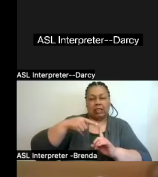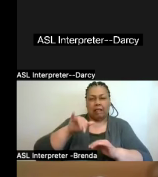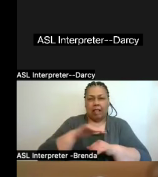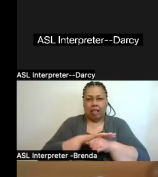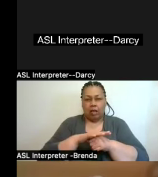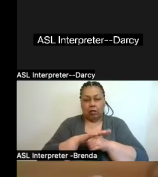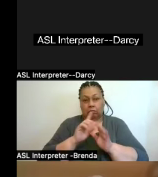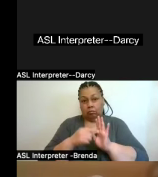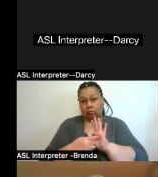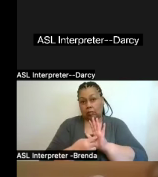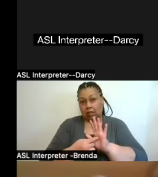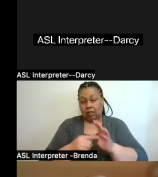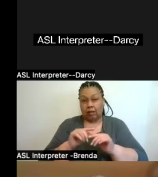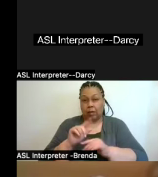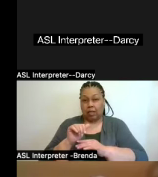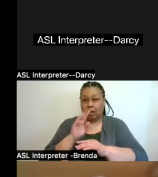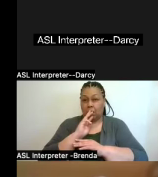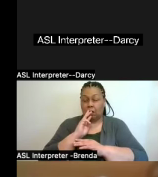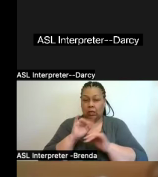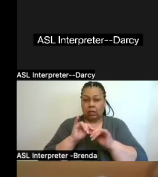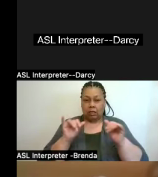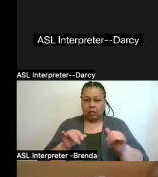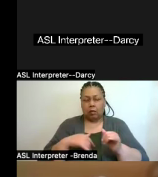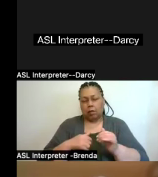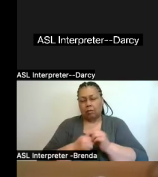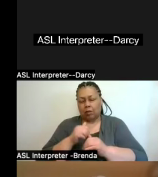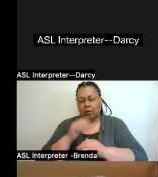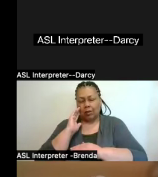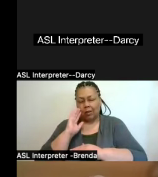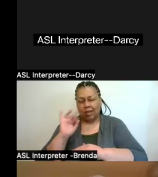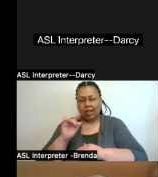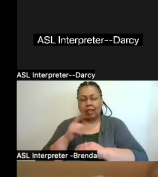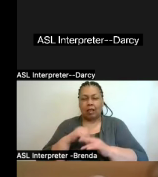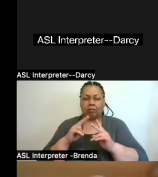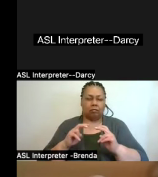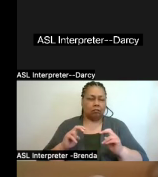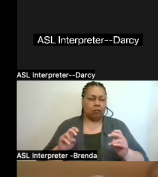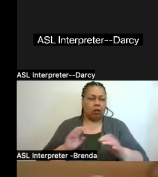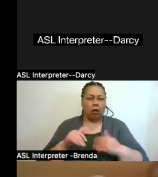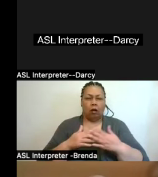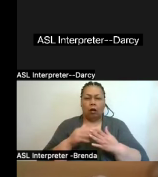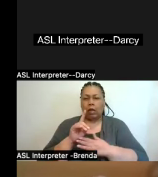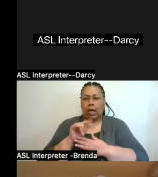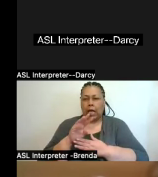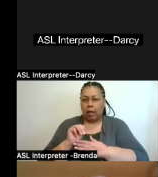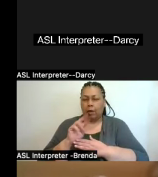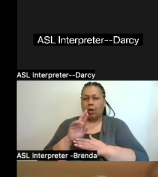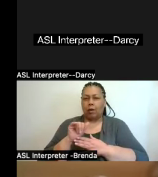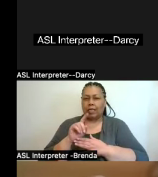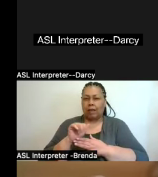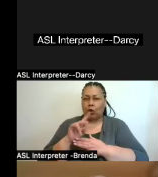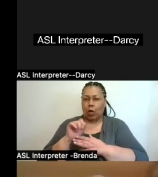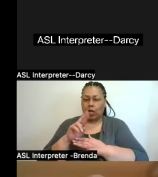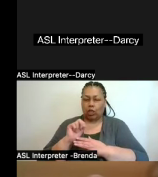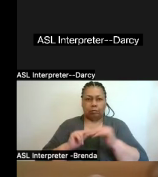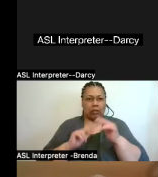Examples that I'll give you from the LA water system, because I'm most familiar with that, where they reevaluated all their dams and reservoirs and rebuilt most of those. In